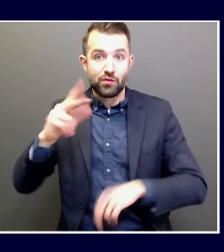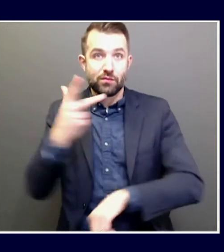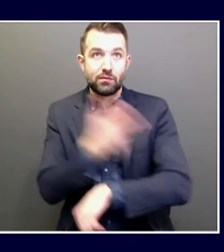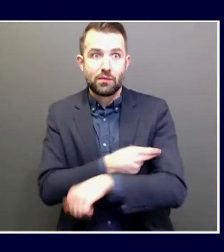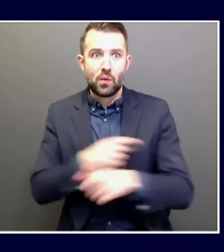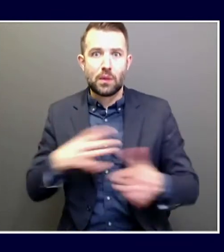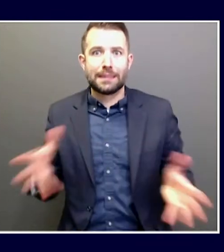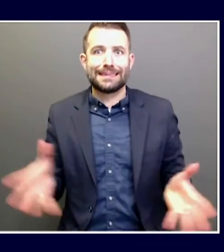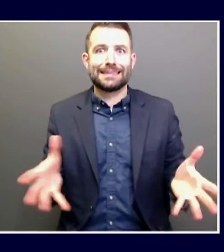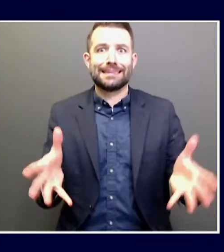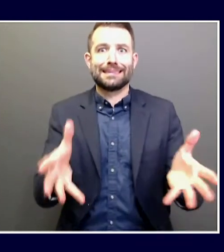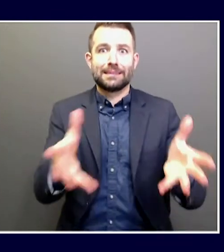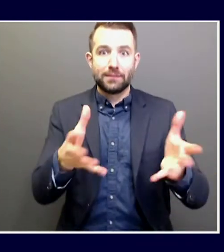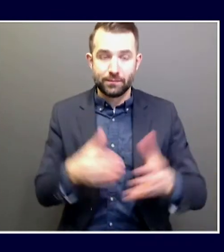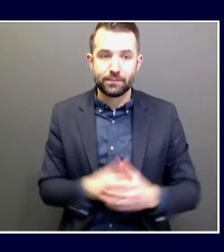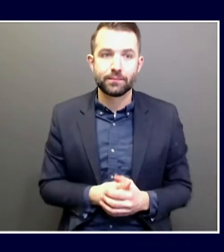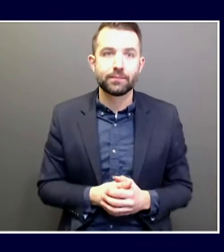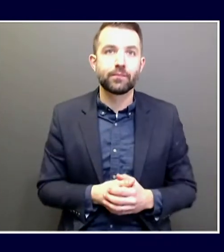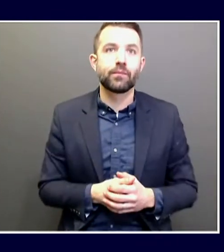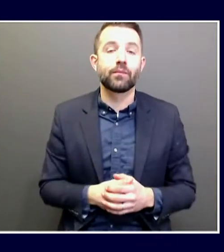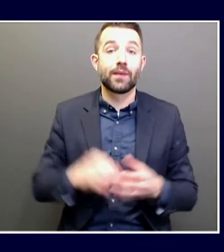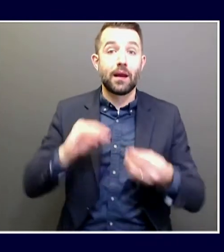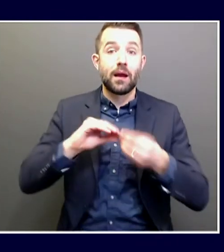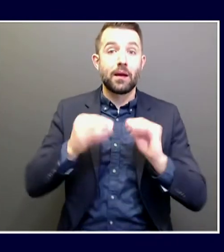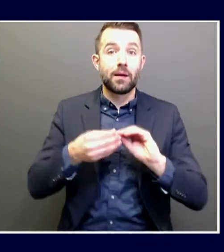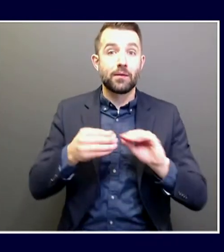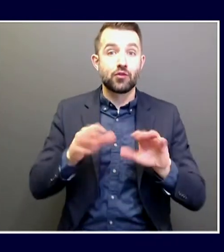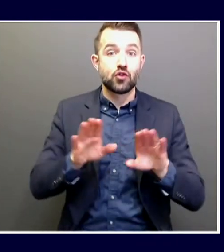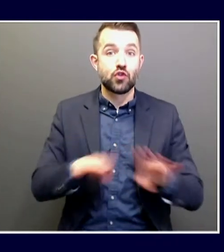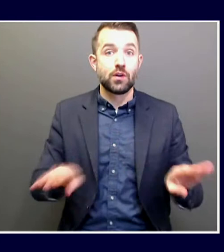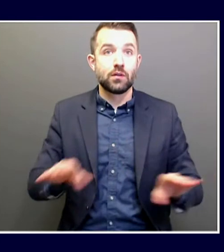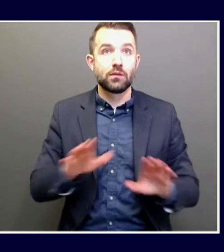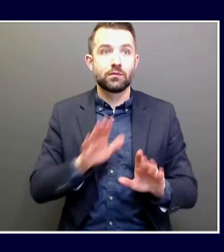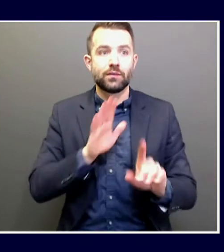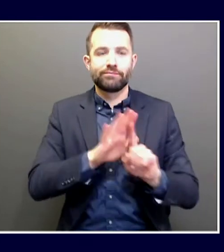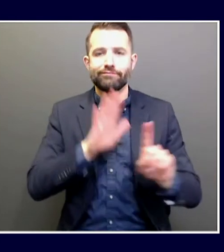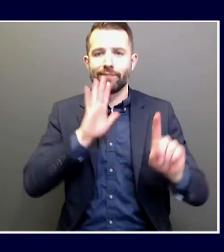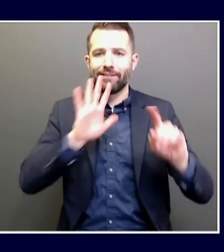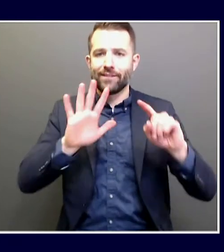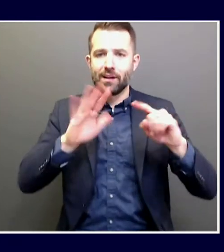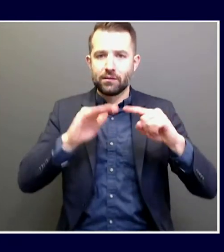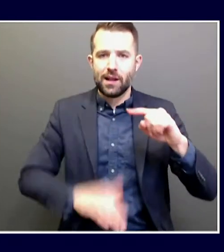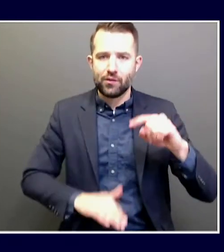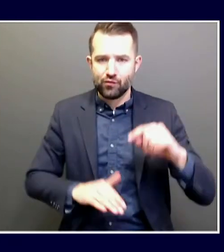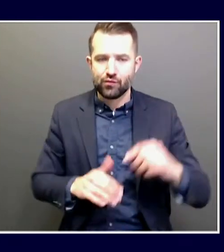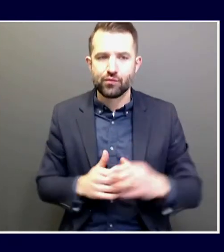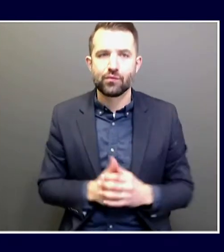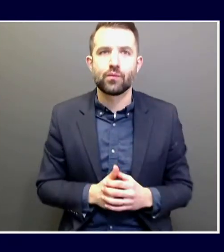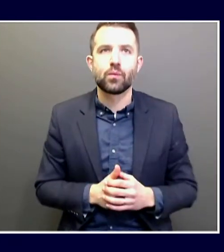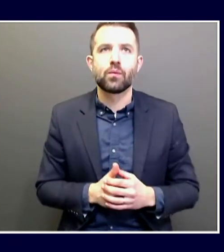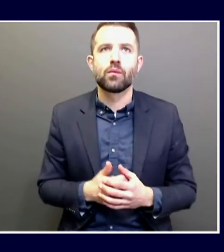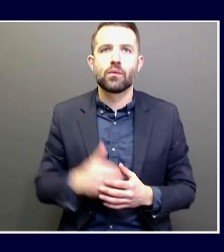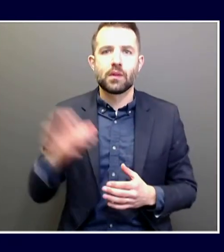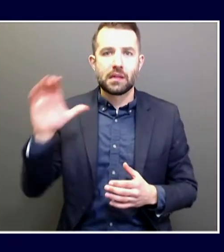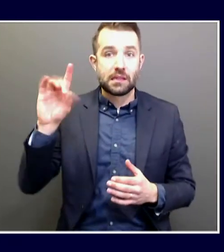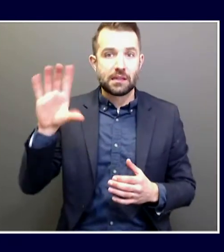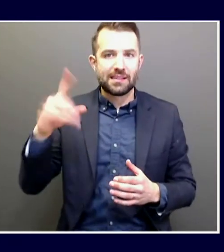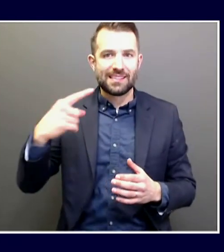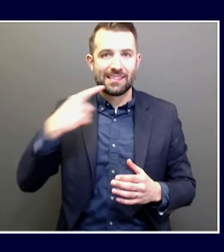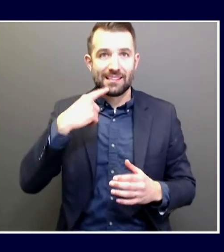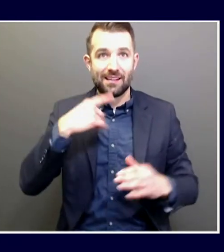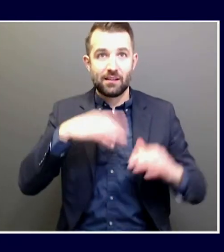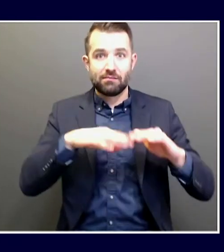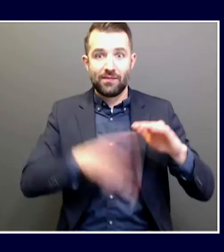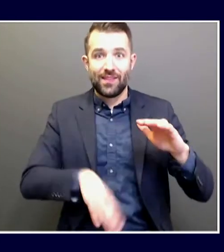kids who are under the age of 5, data that the Maine CDC puts out about infections. It looks like the number of kids who have